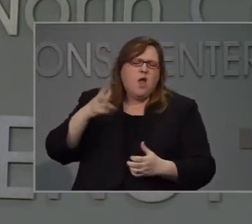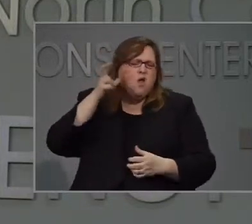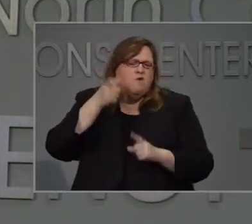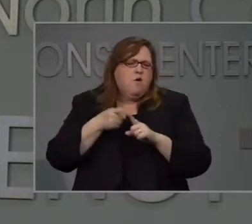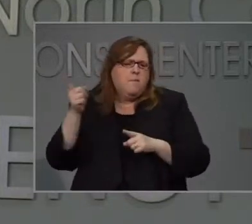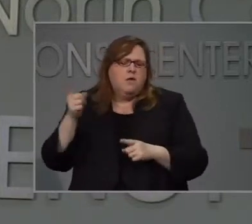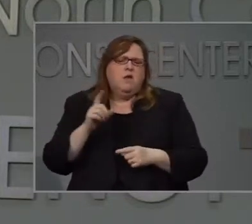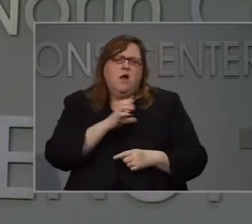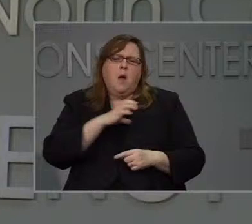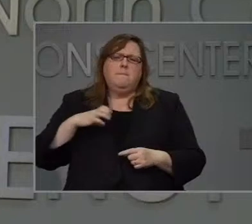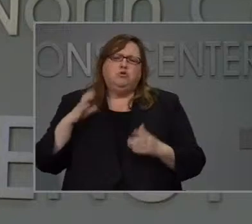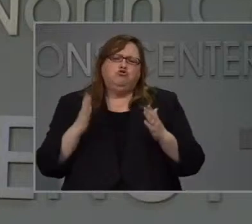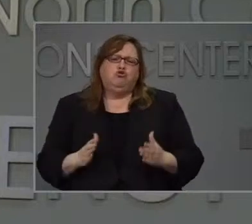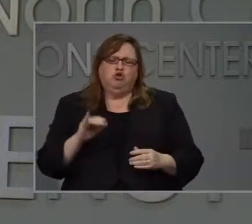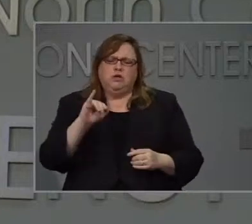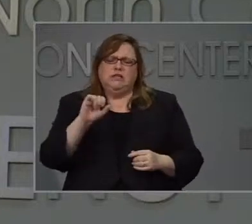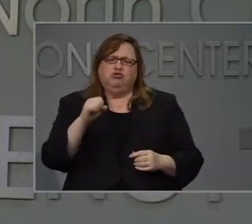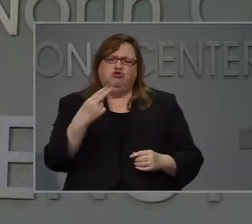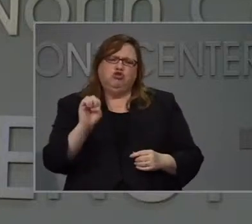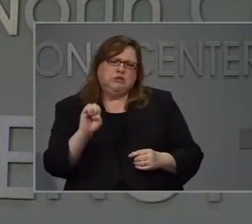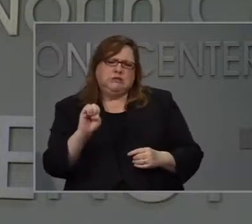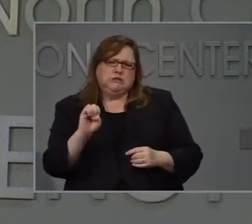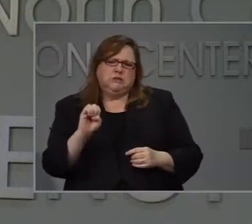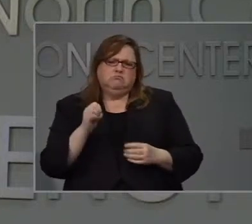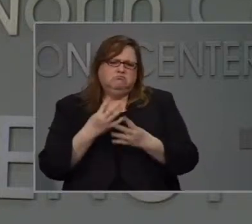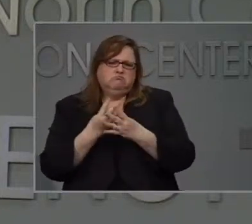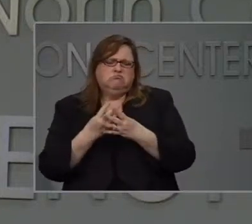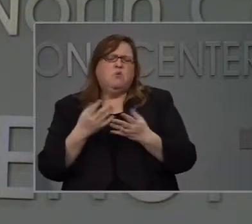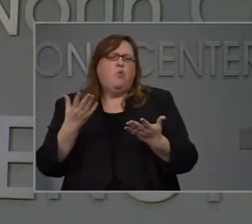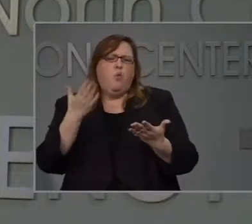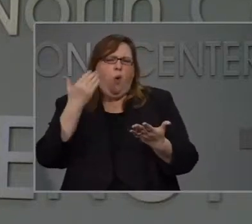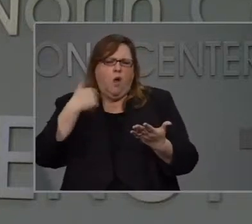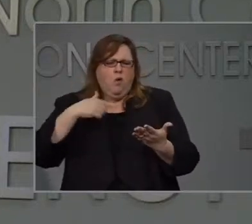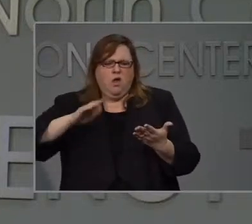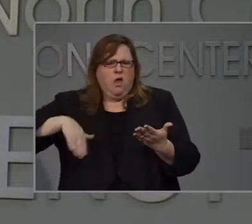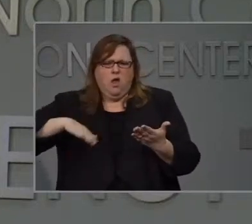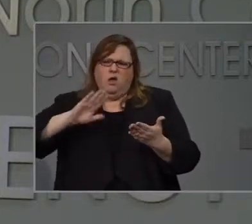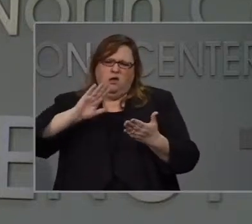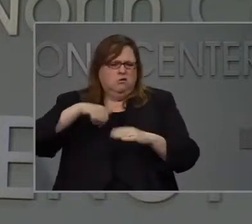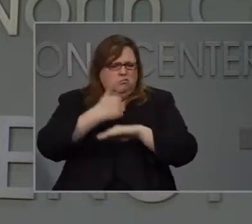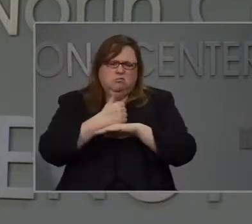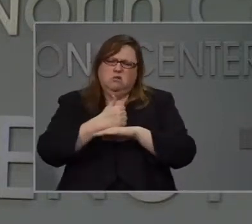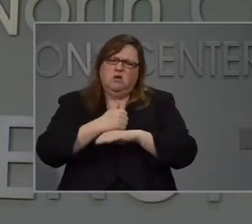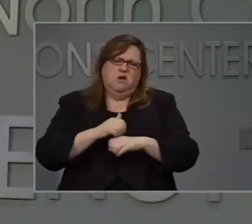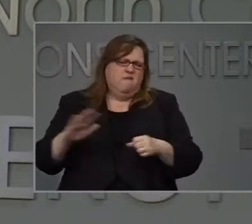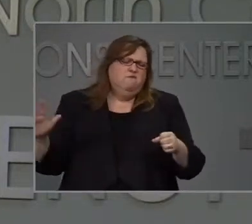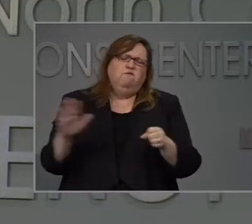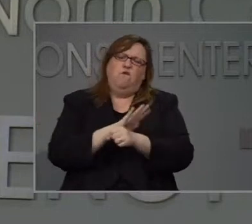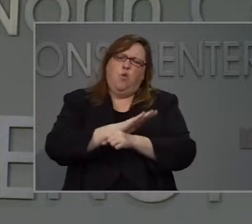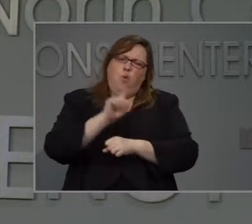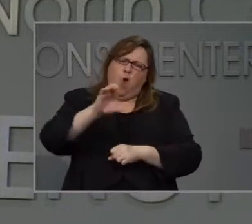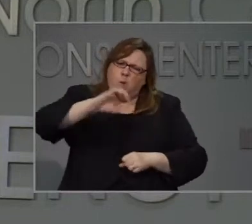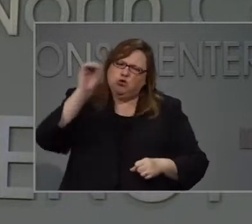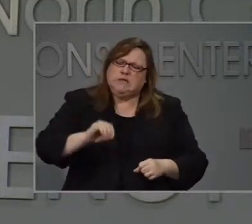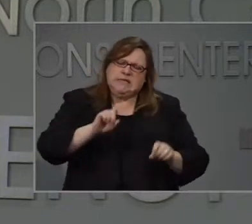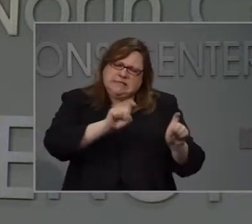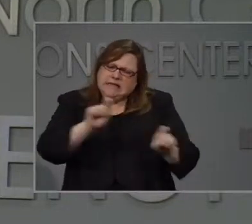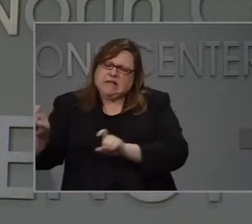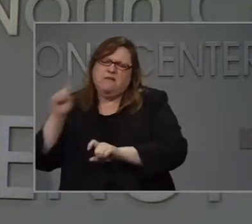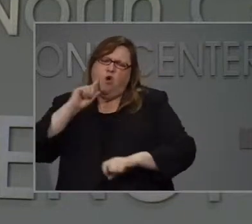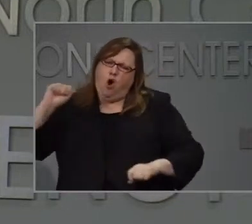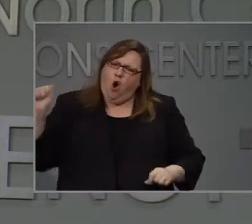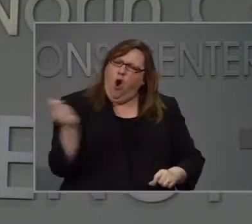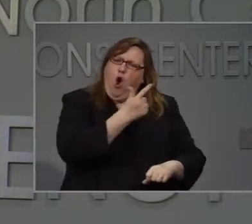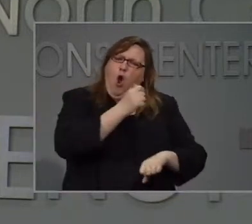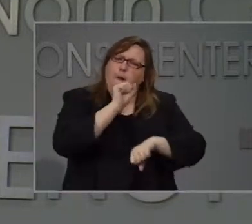about why we have not yet stood up a mass testing program at every prison in the state, particularly for employees